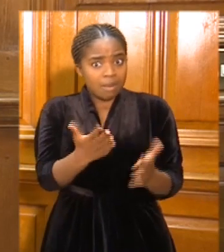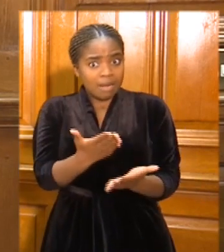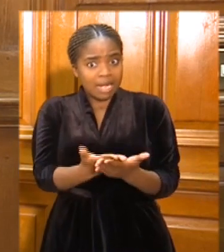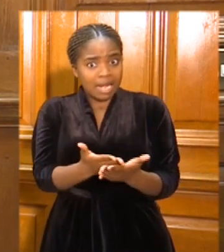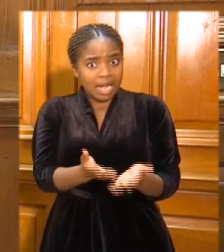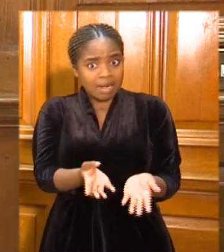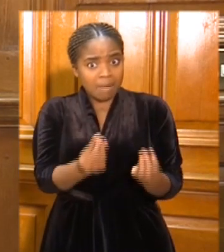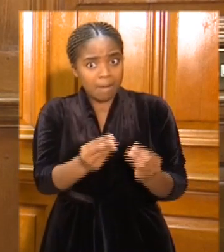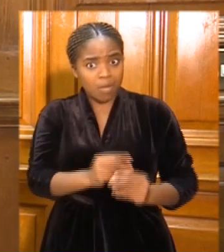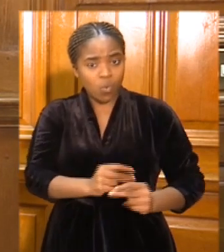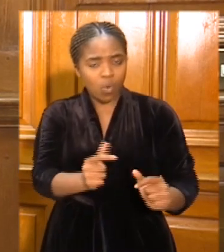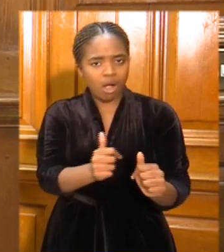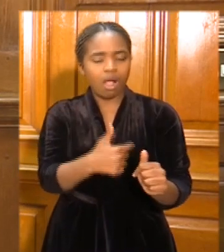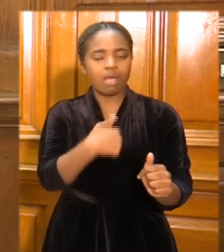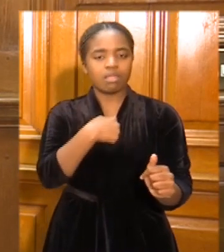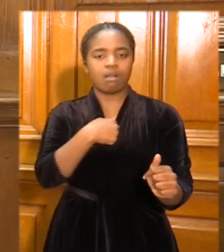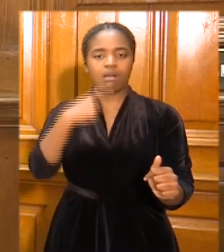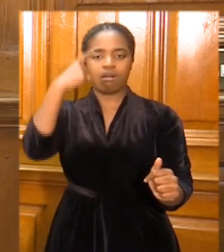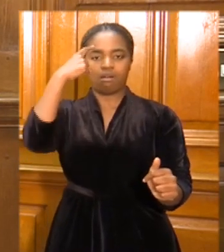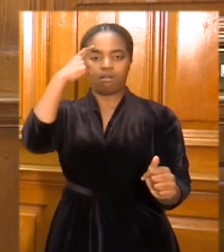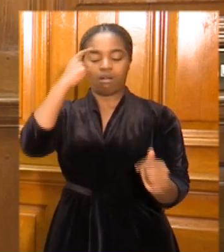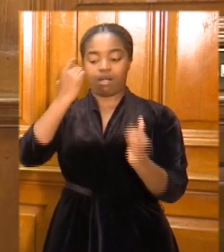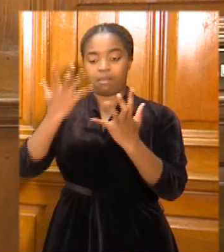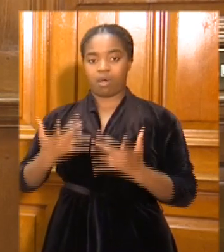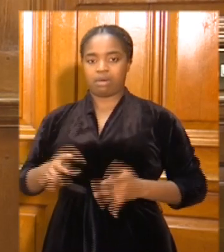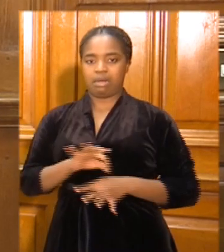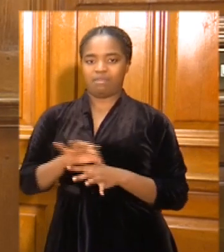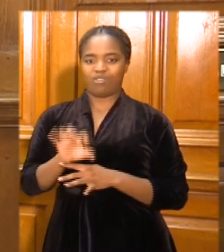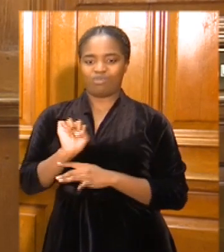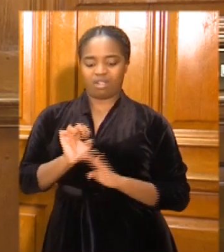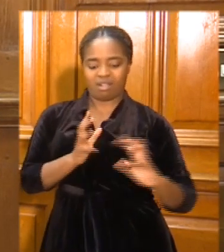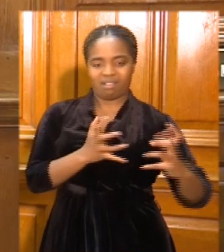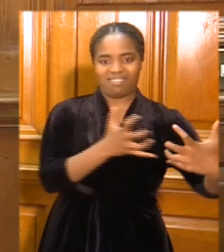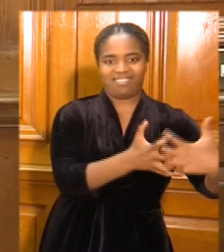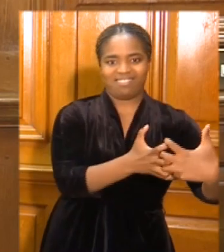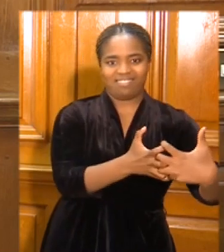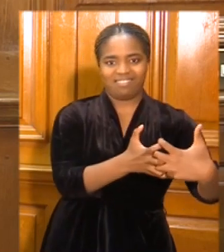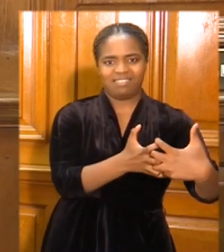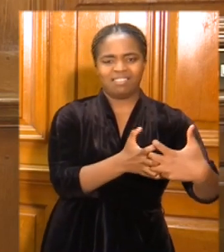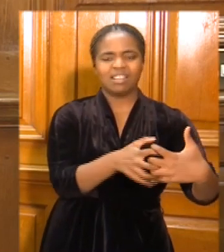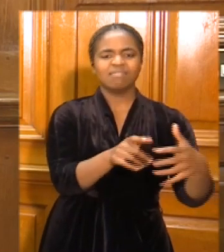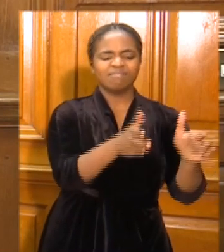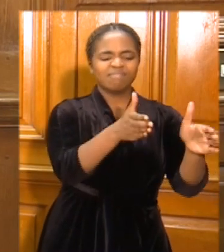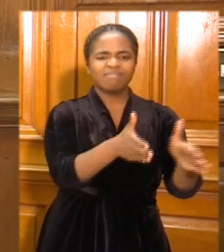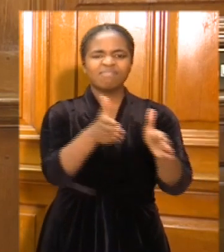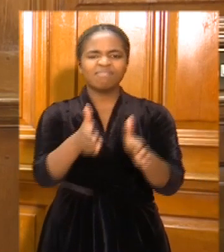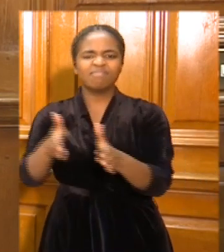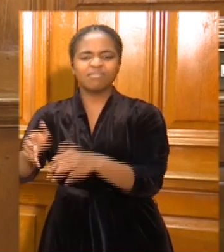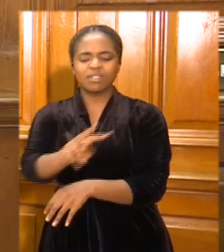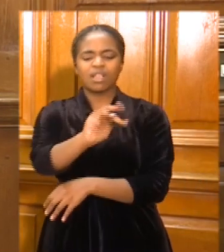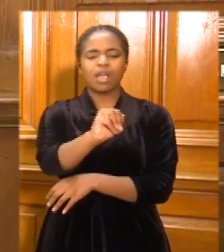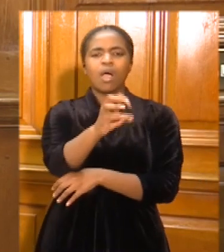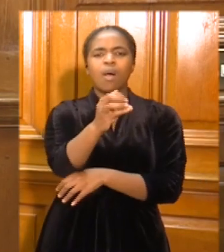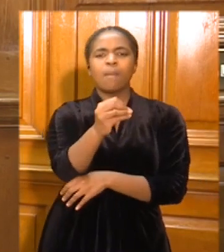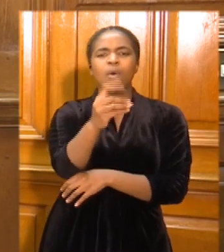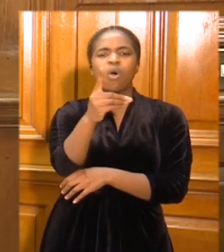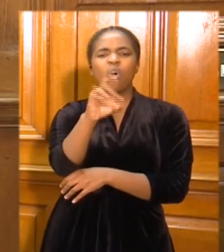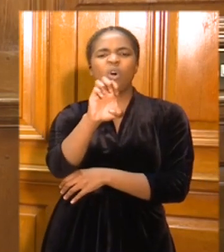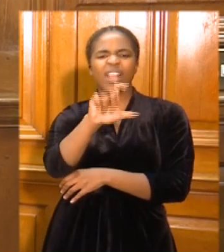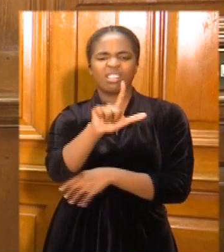planning and budgeting. These models tell us two important things. Firstly, that